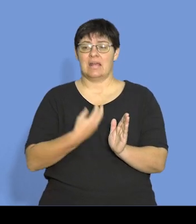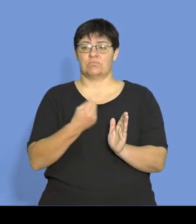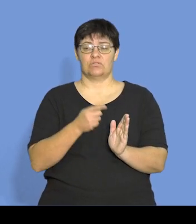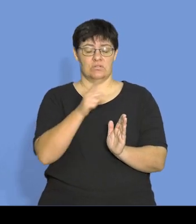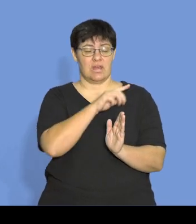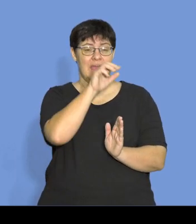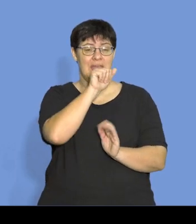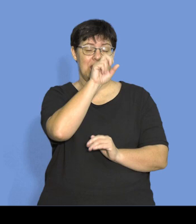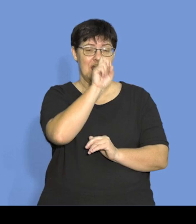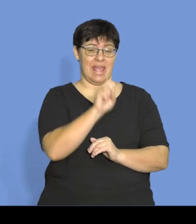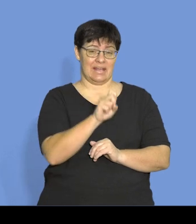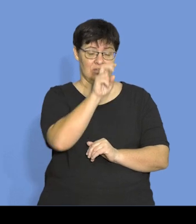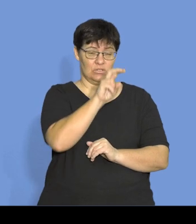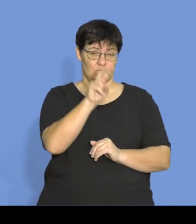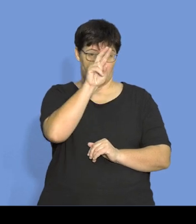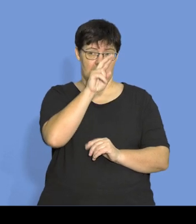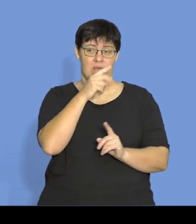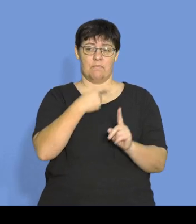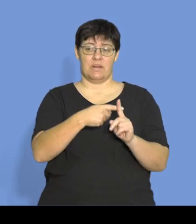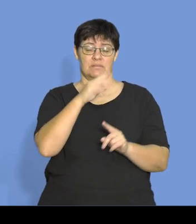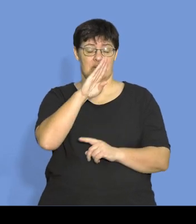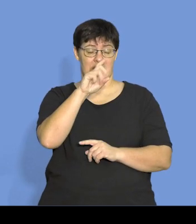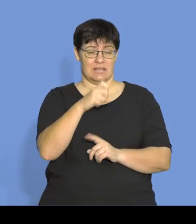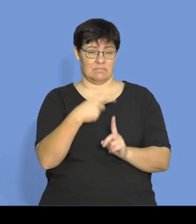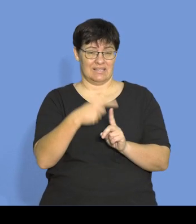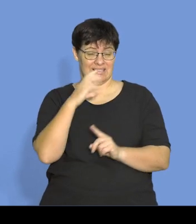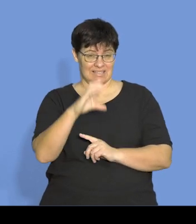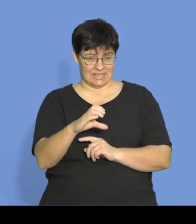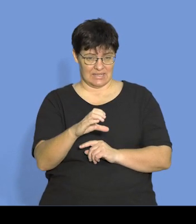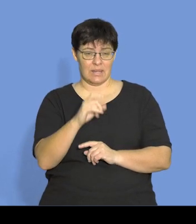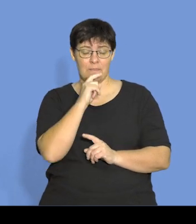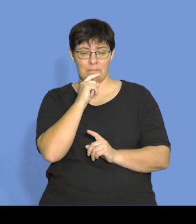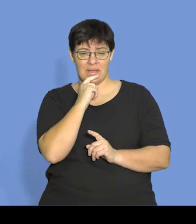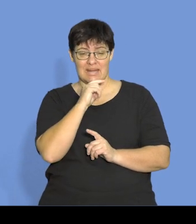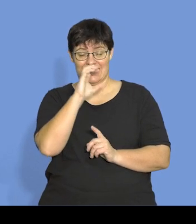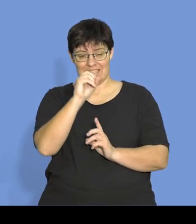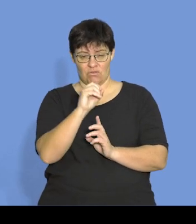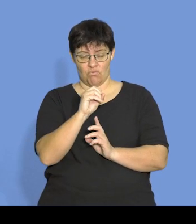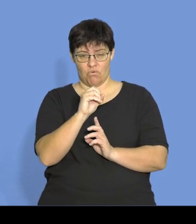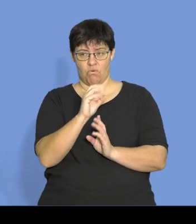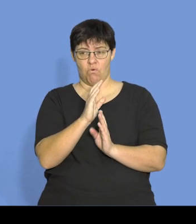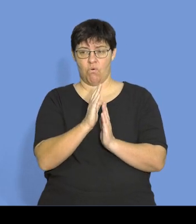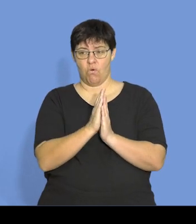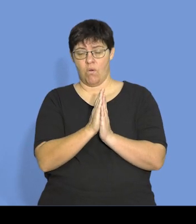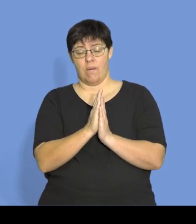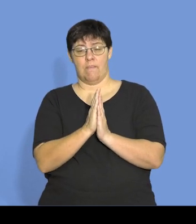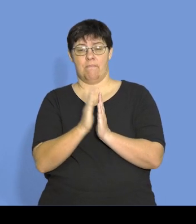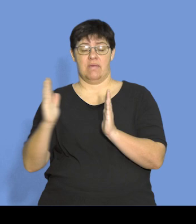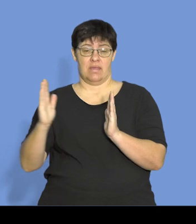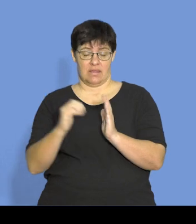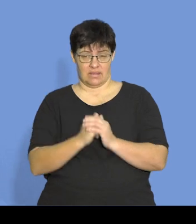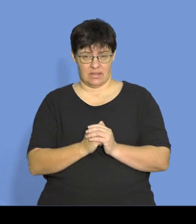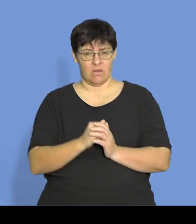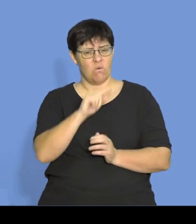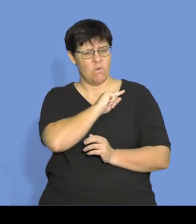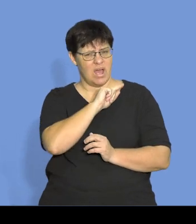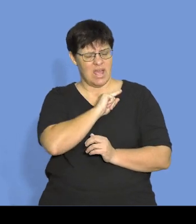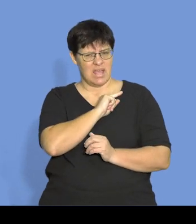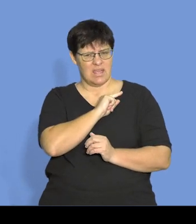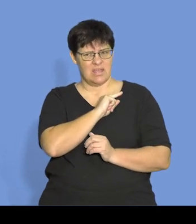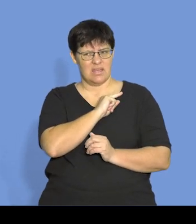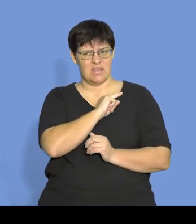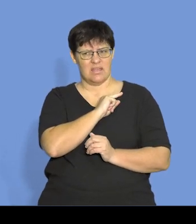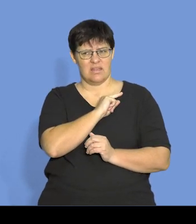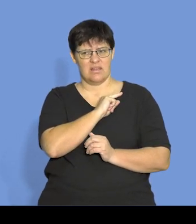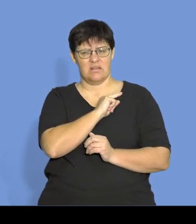expression here, ax squared plus bx plus c, to be greater than 0. Why greater than 0? It's because